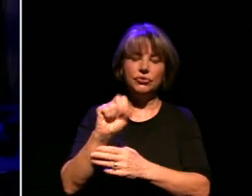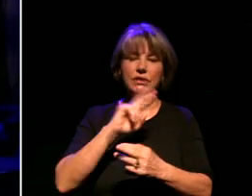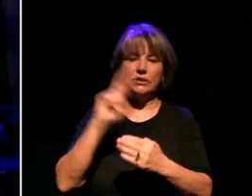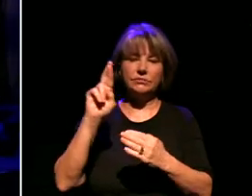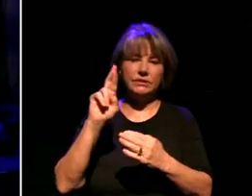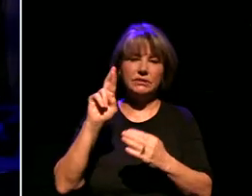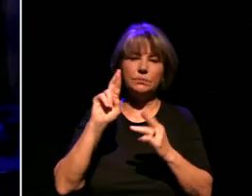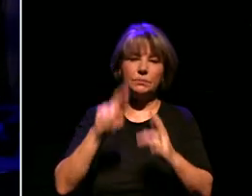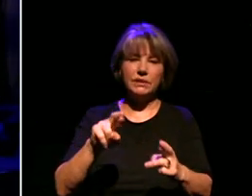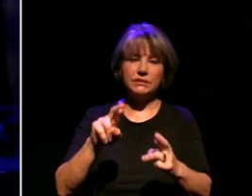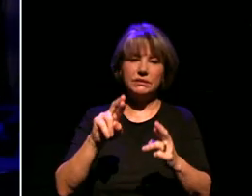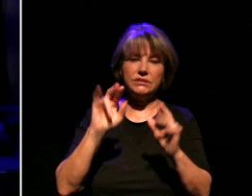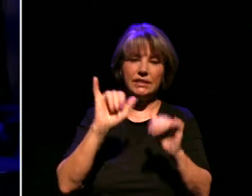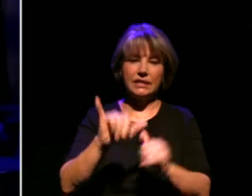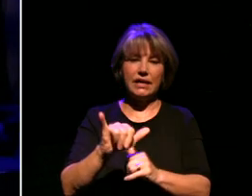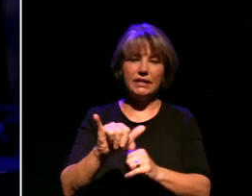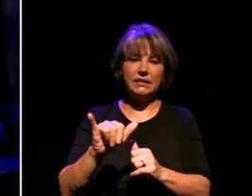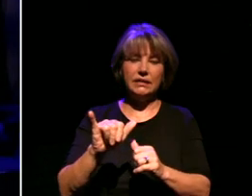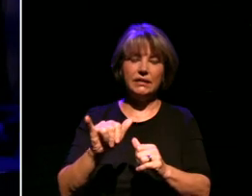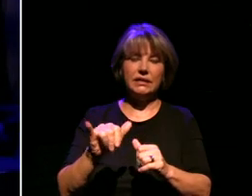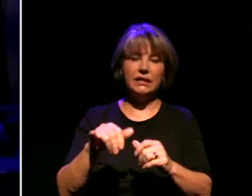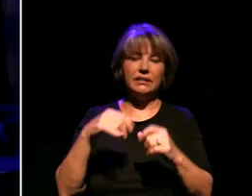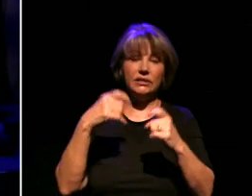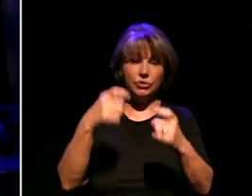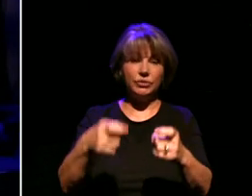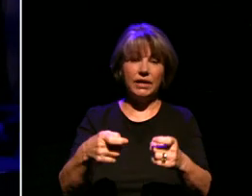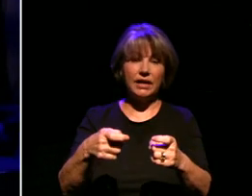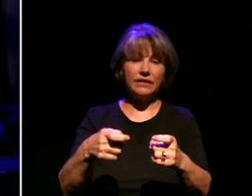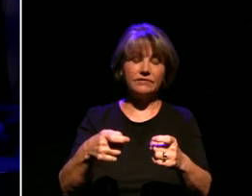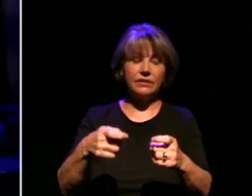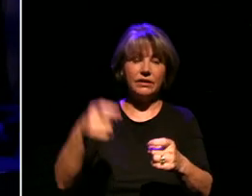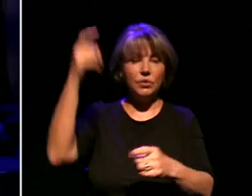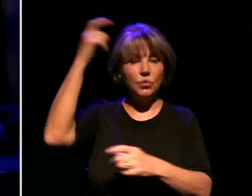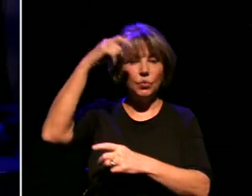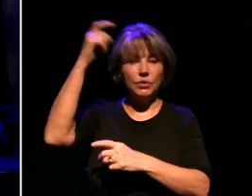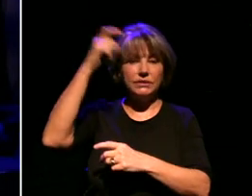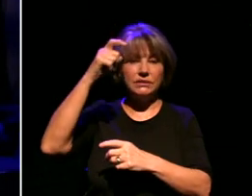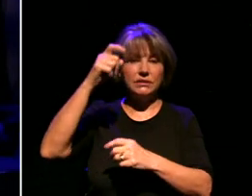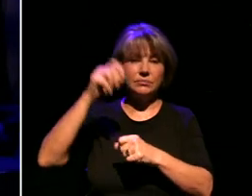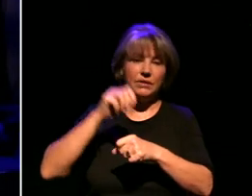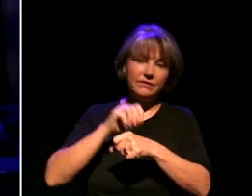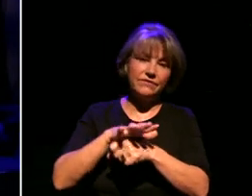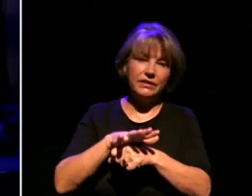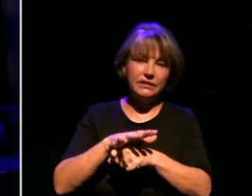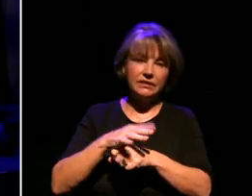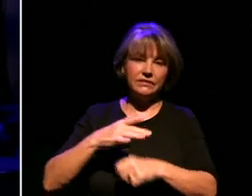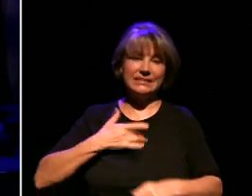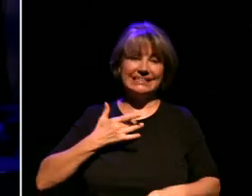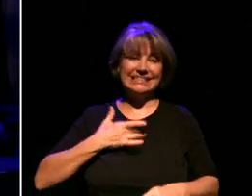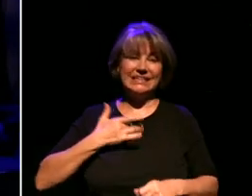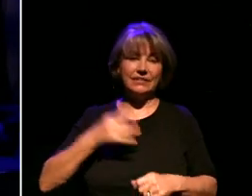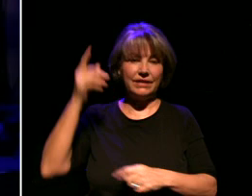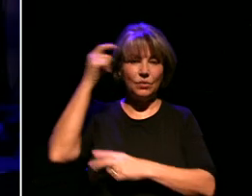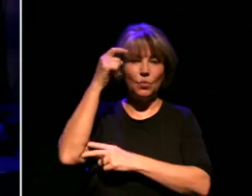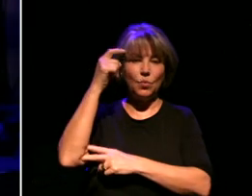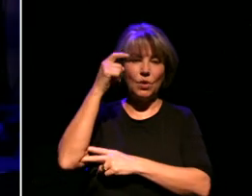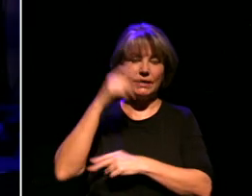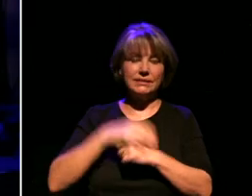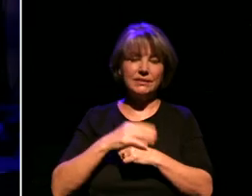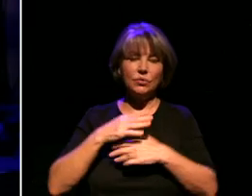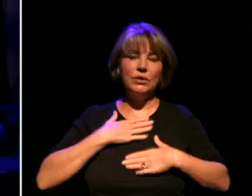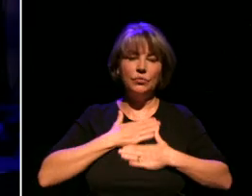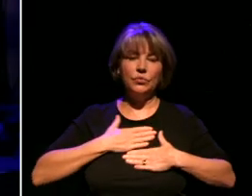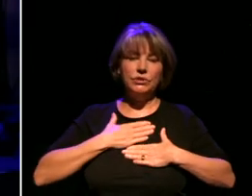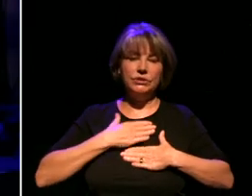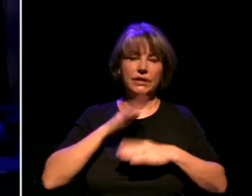for us to have wisdom and to be effective and to be sensitive and wise in the midst of this. So we really appreciate your